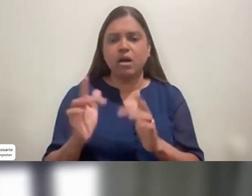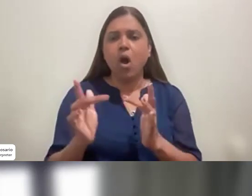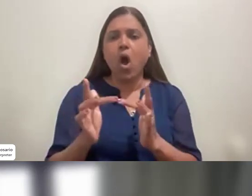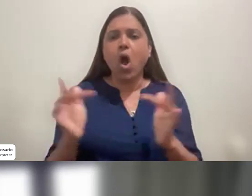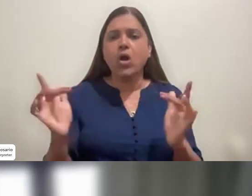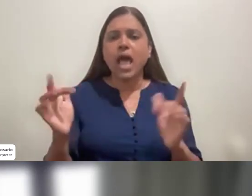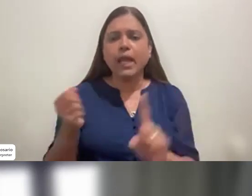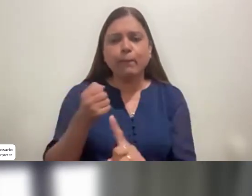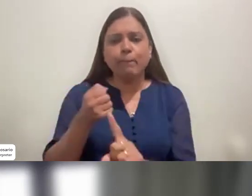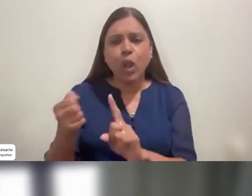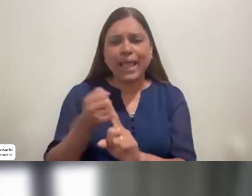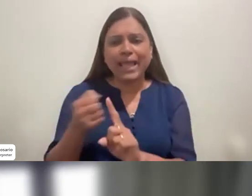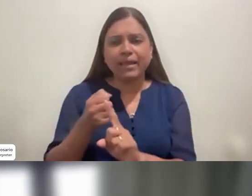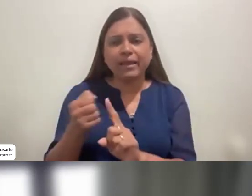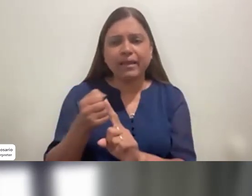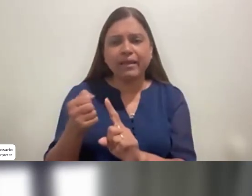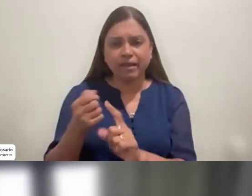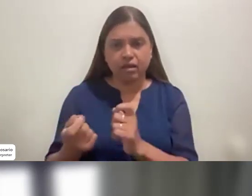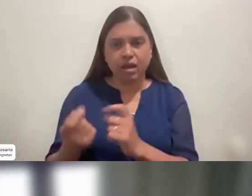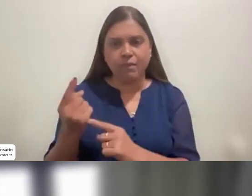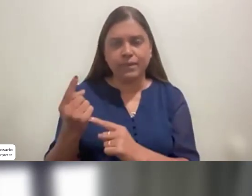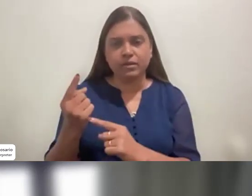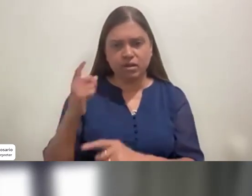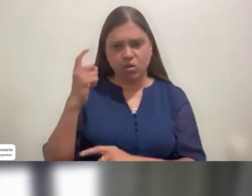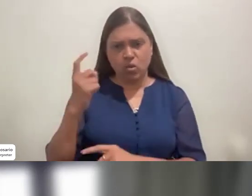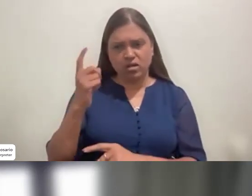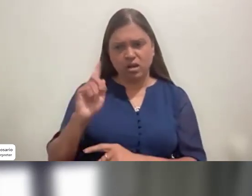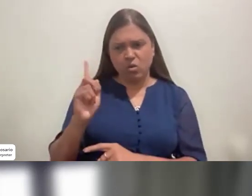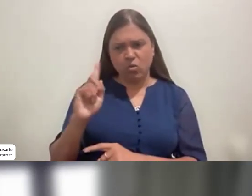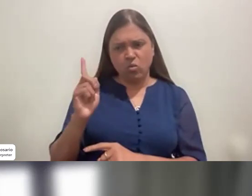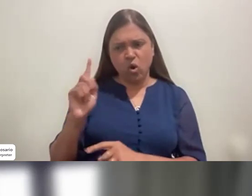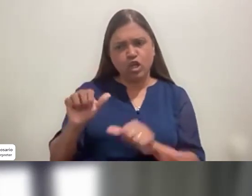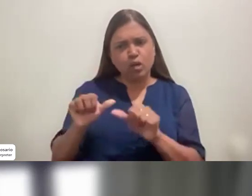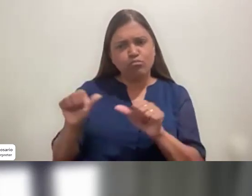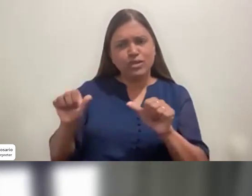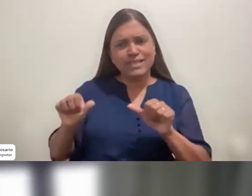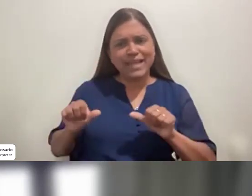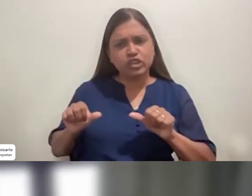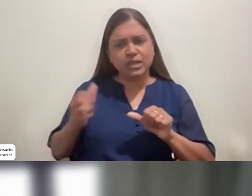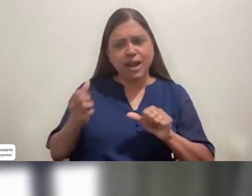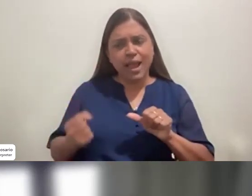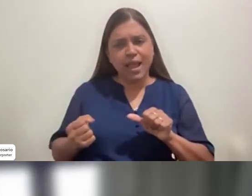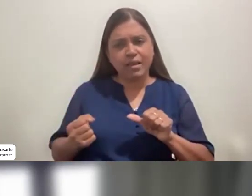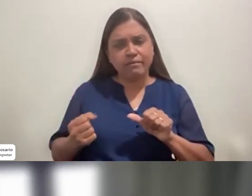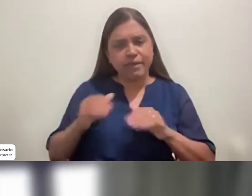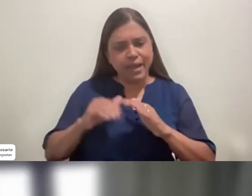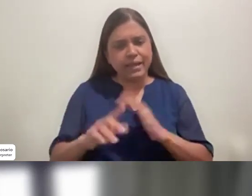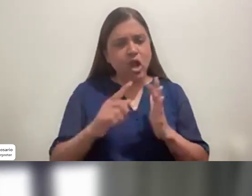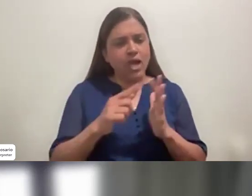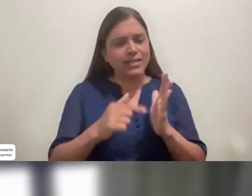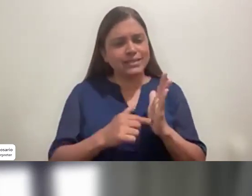is wondering what protection methods do we look at in the IT digital space?